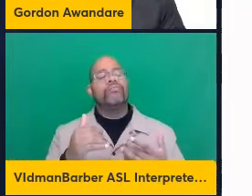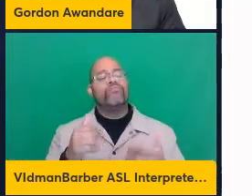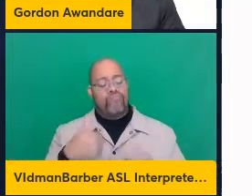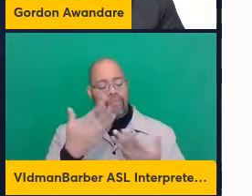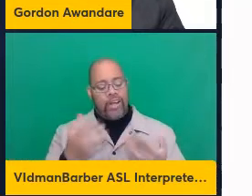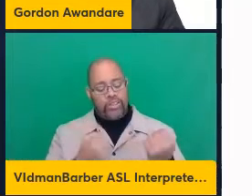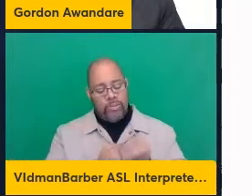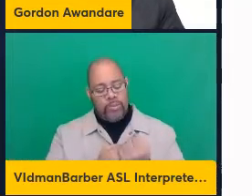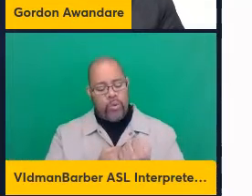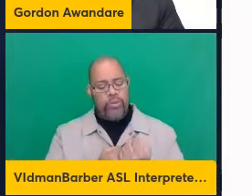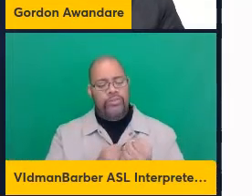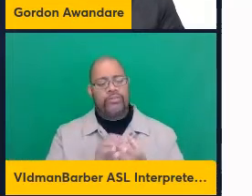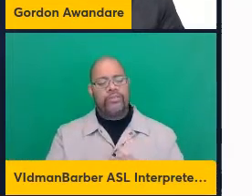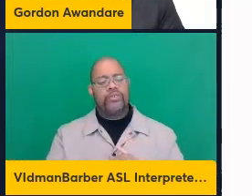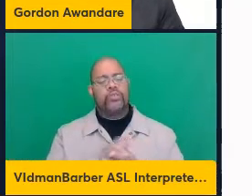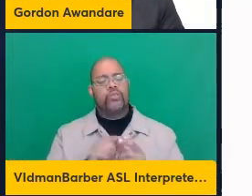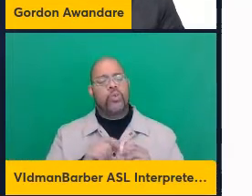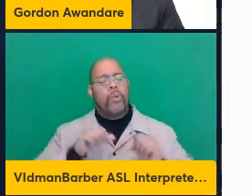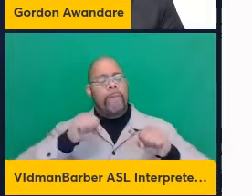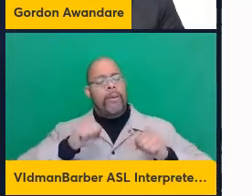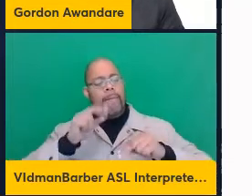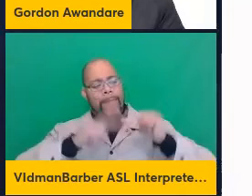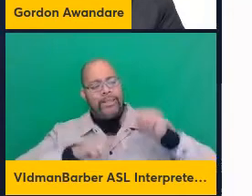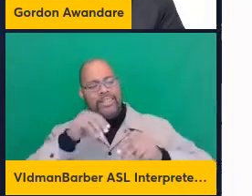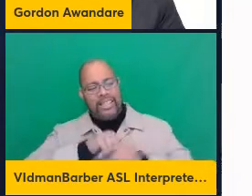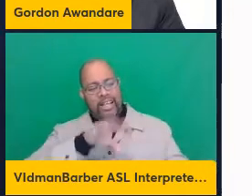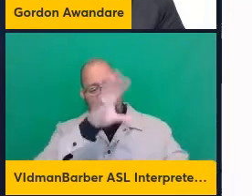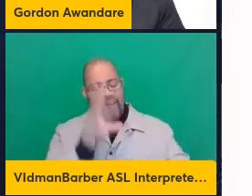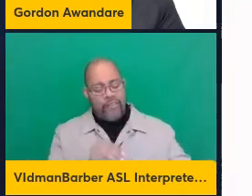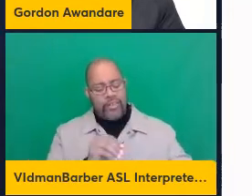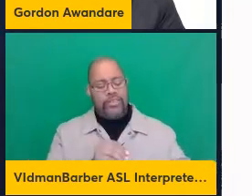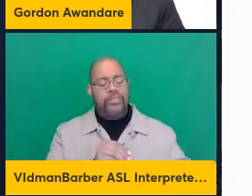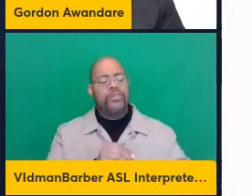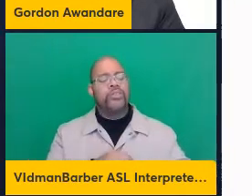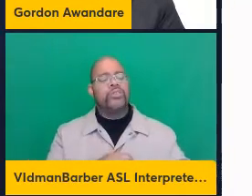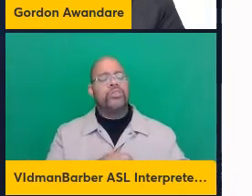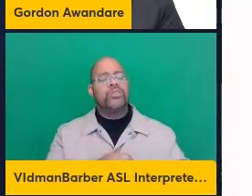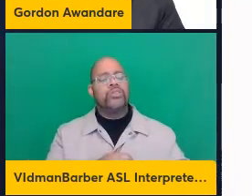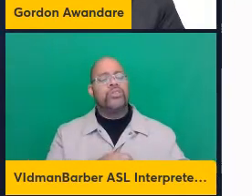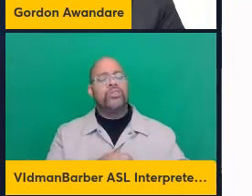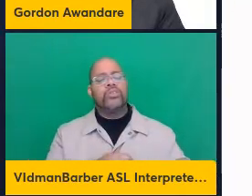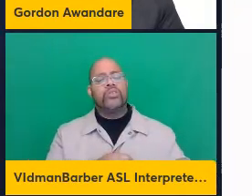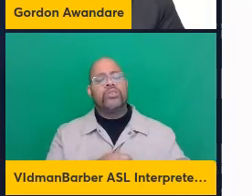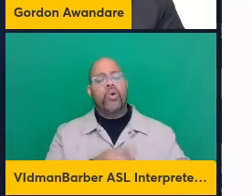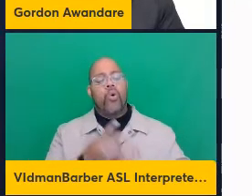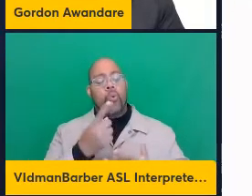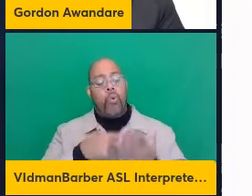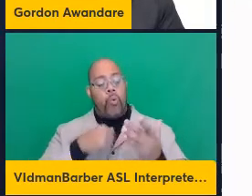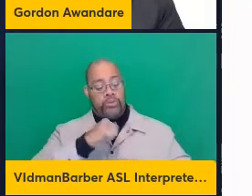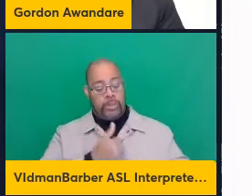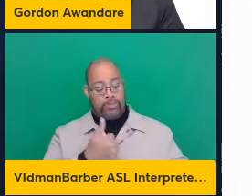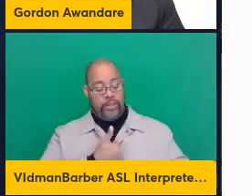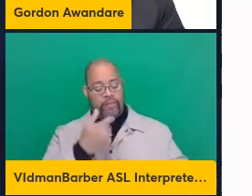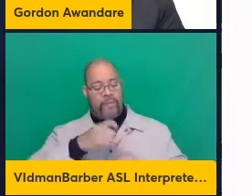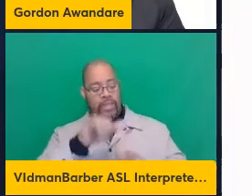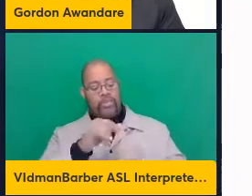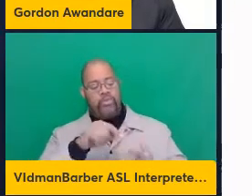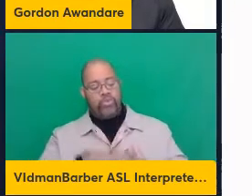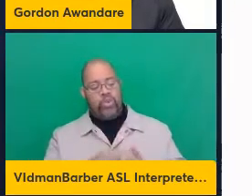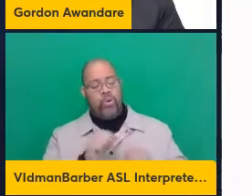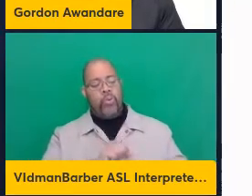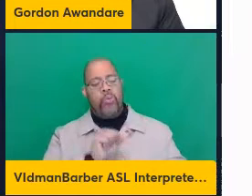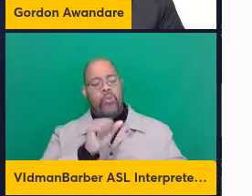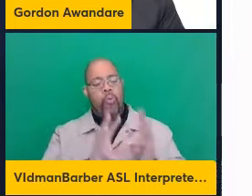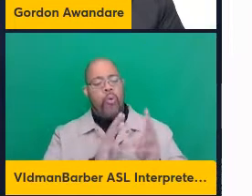provided support to capacity building on the continent, WAGBIP positions ourselves to benefit from that. So we started with the World